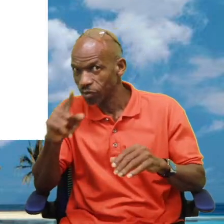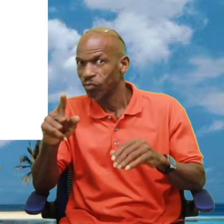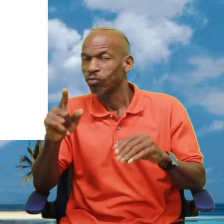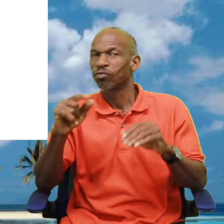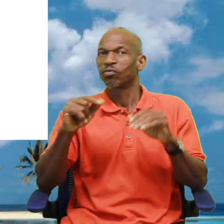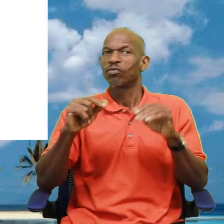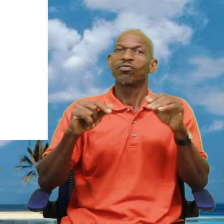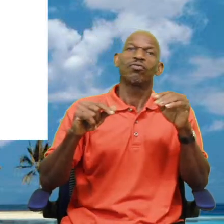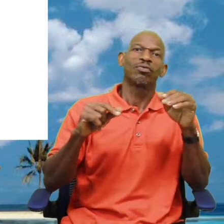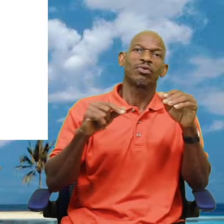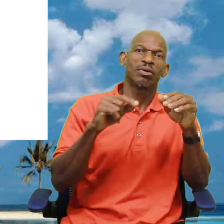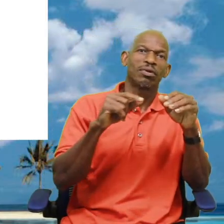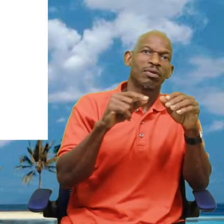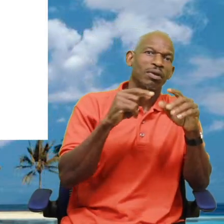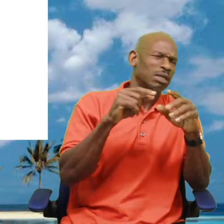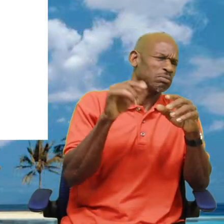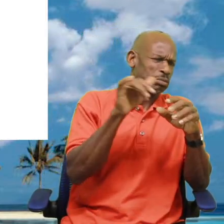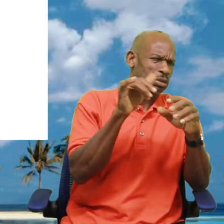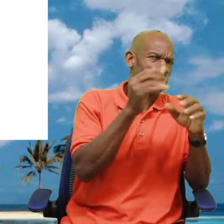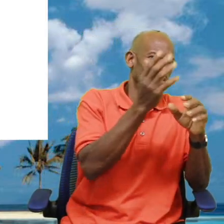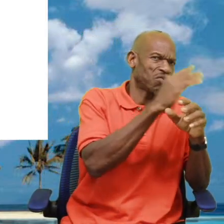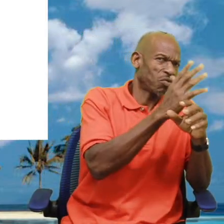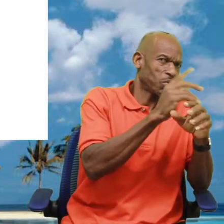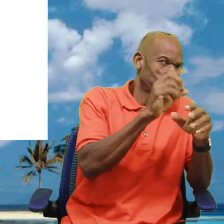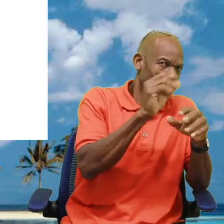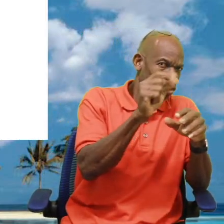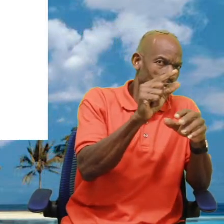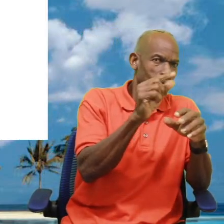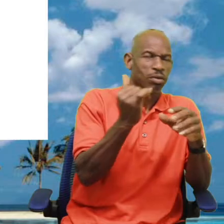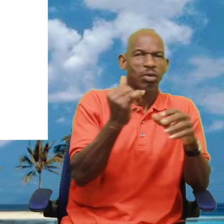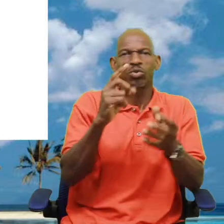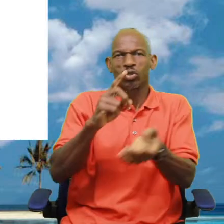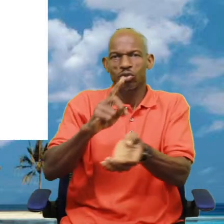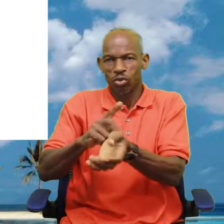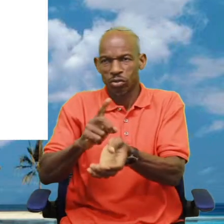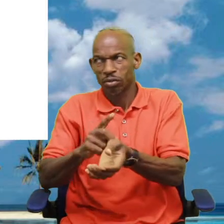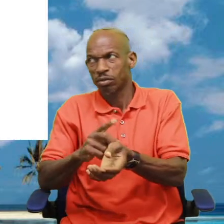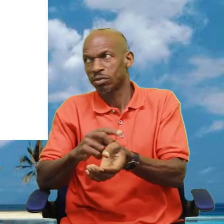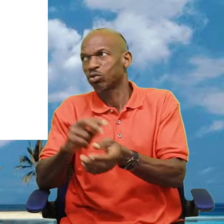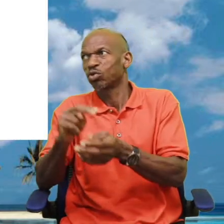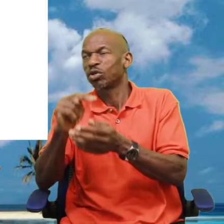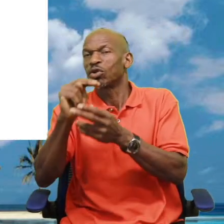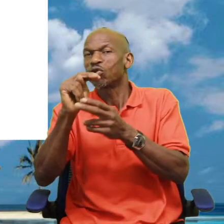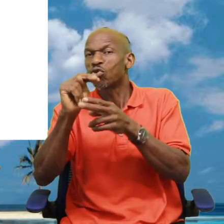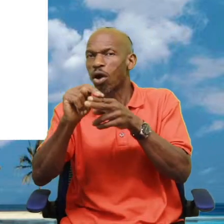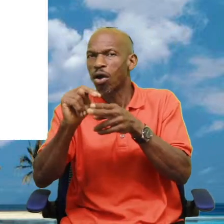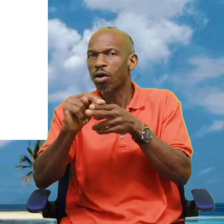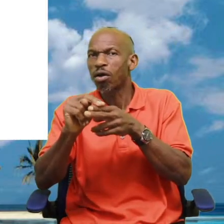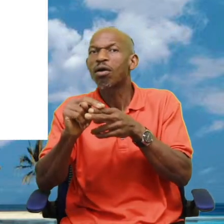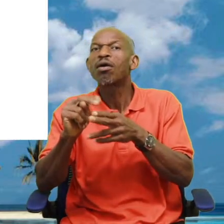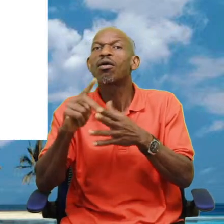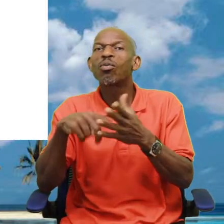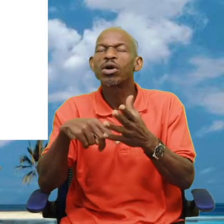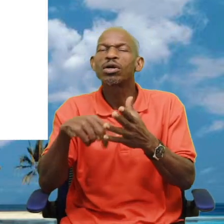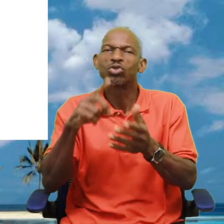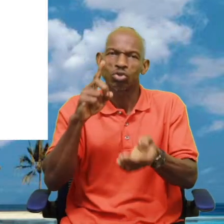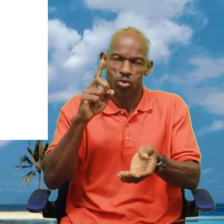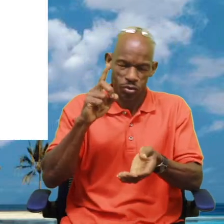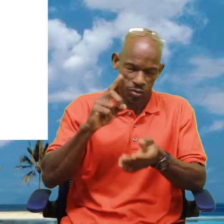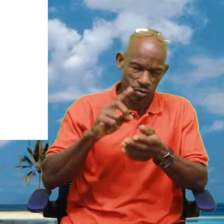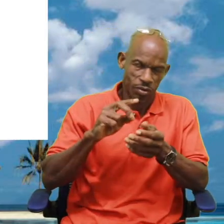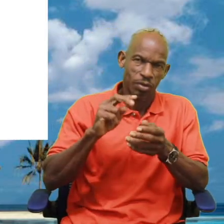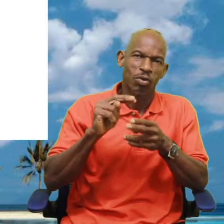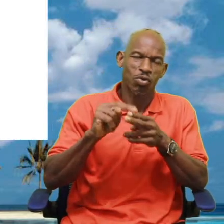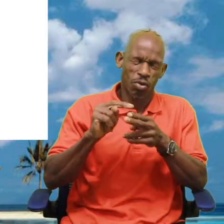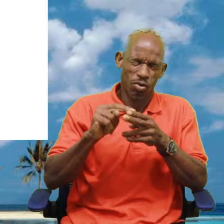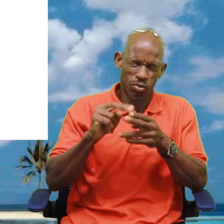with this doctor. So we have the noun again. We always start at the noun